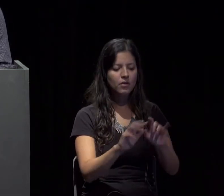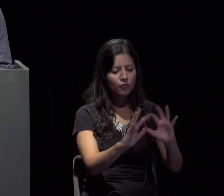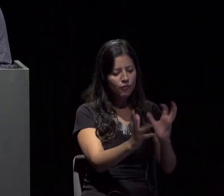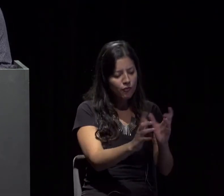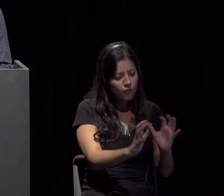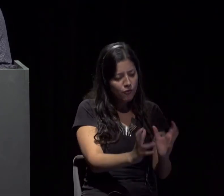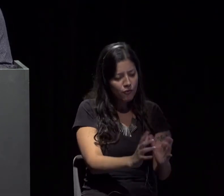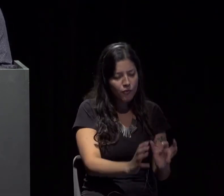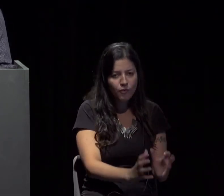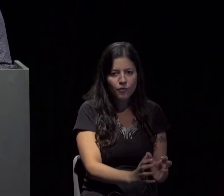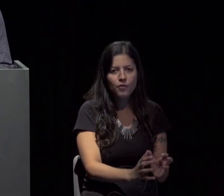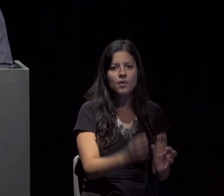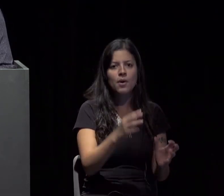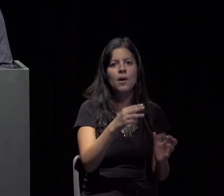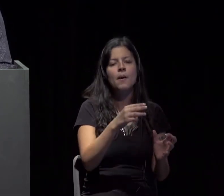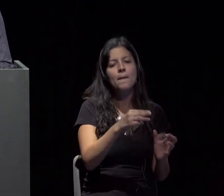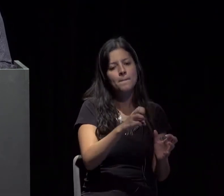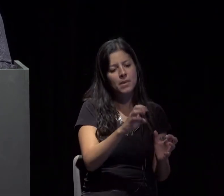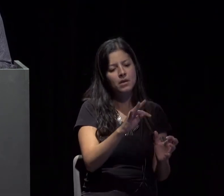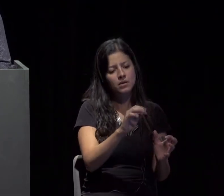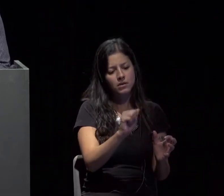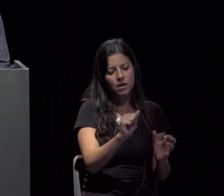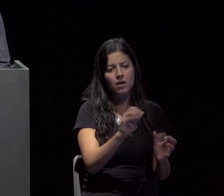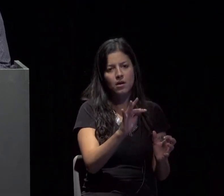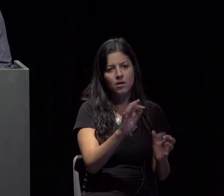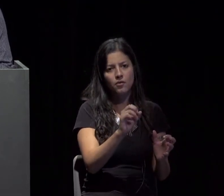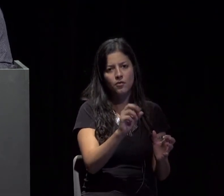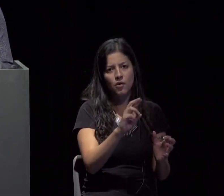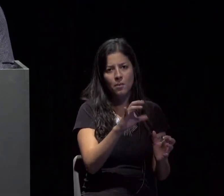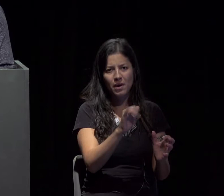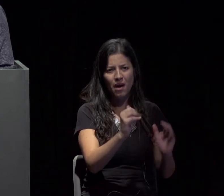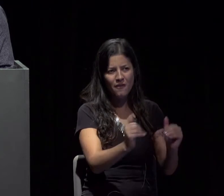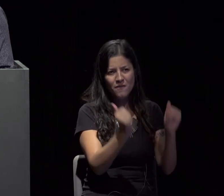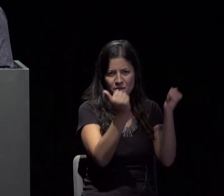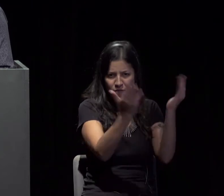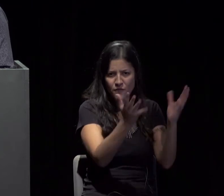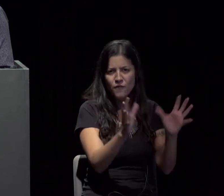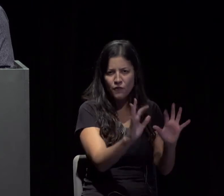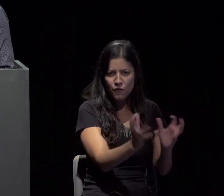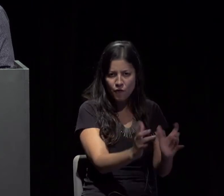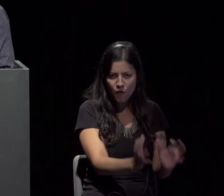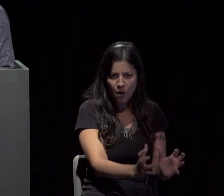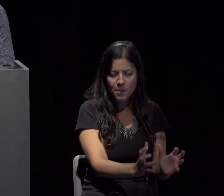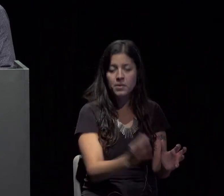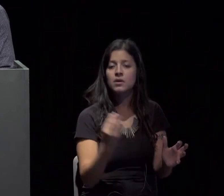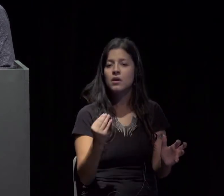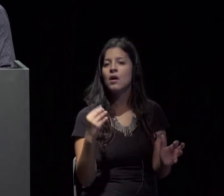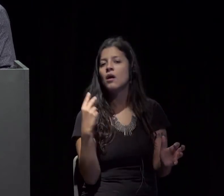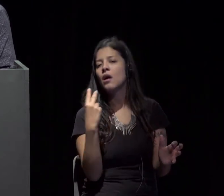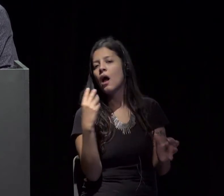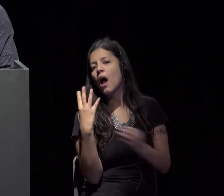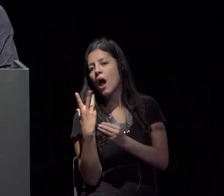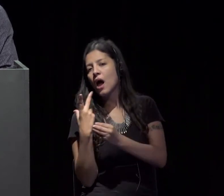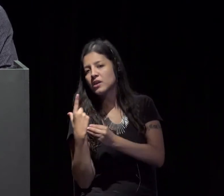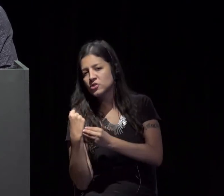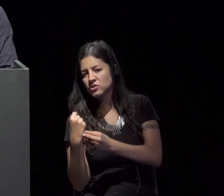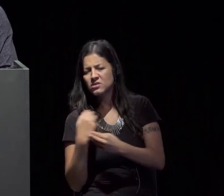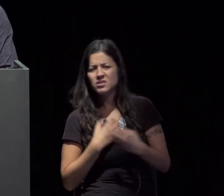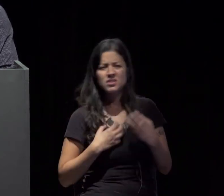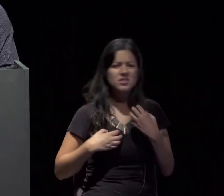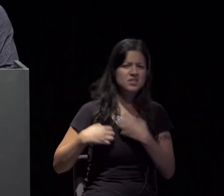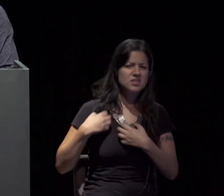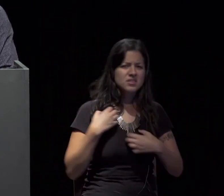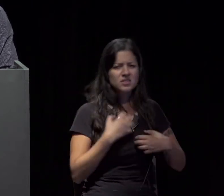how far away Anatsui has gone from the anxieties and concerns about art and cultural